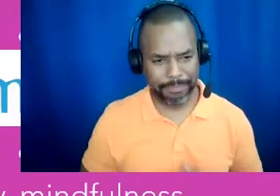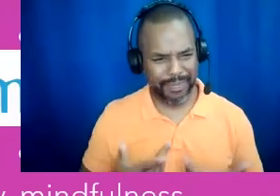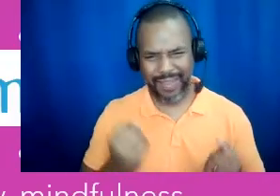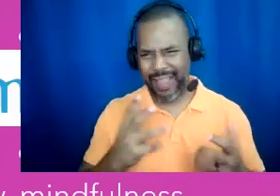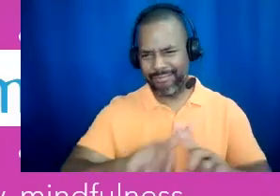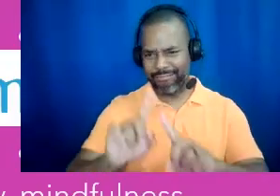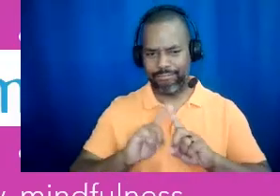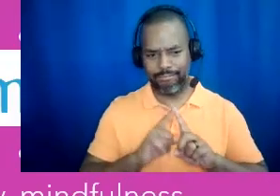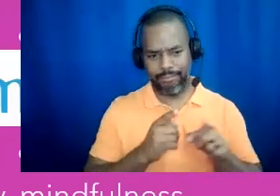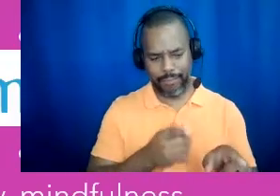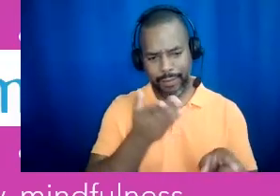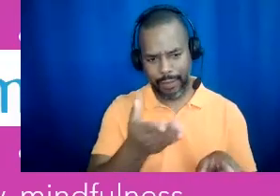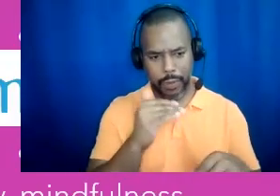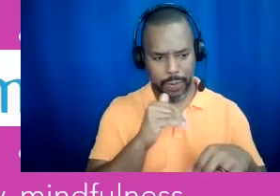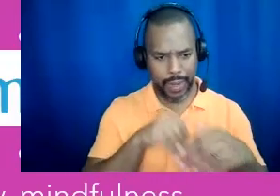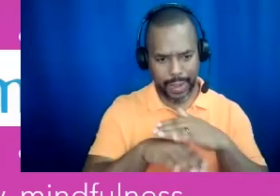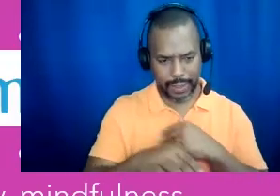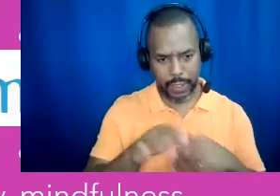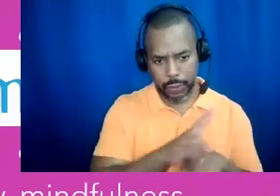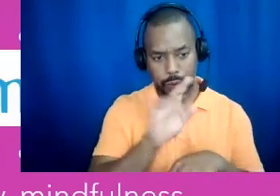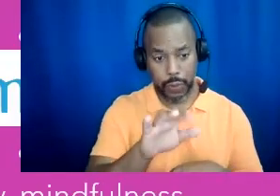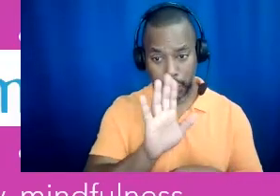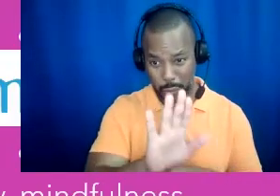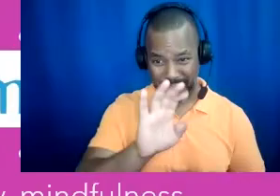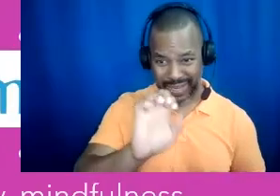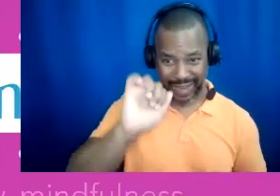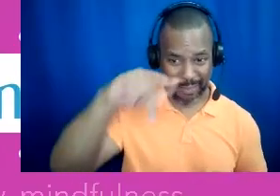resources that you can access using your EAP benefit.